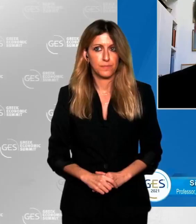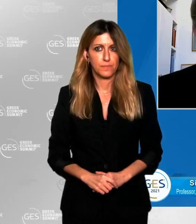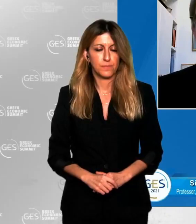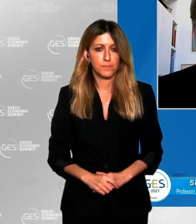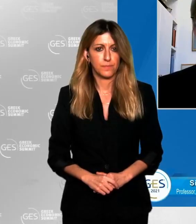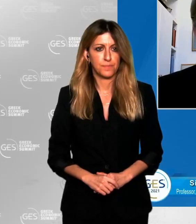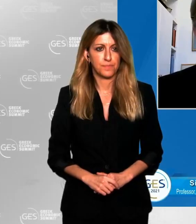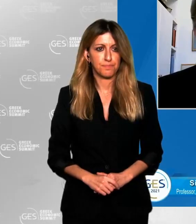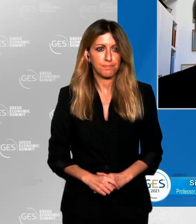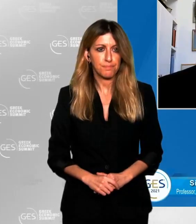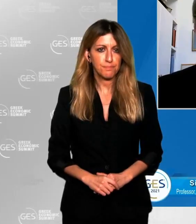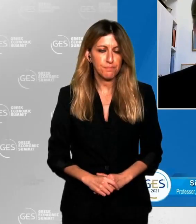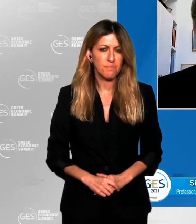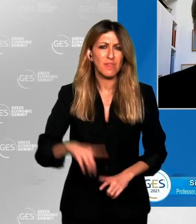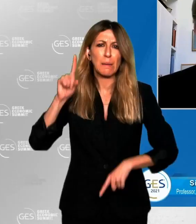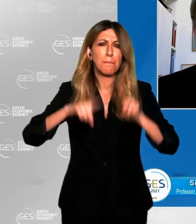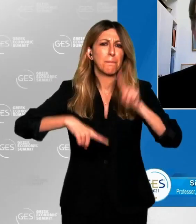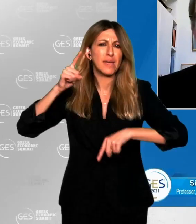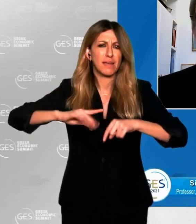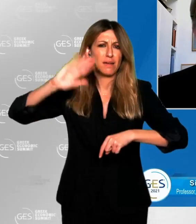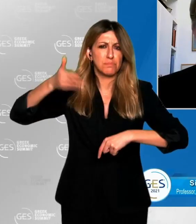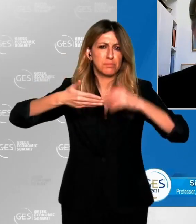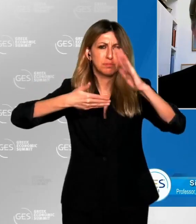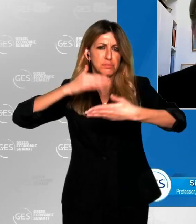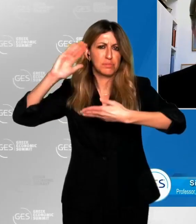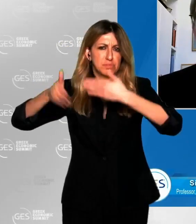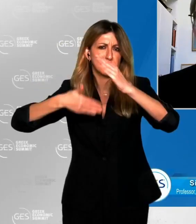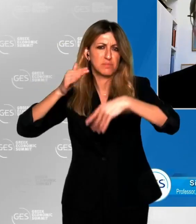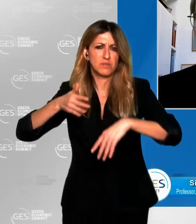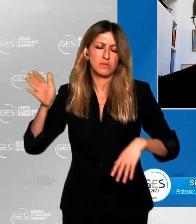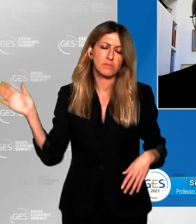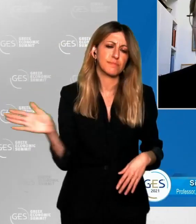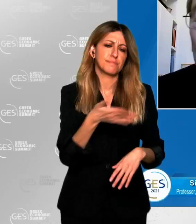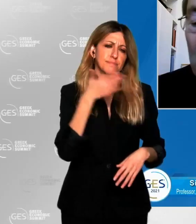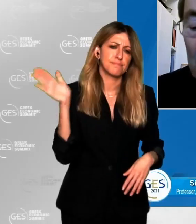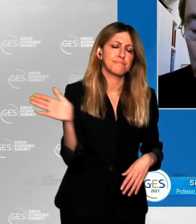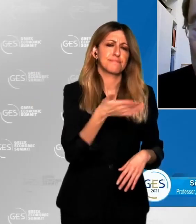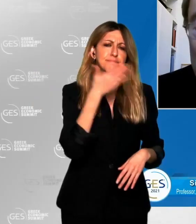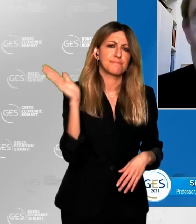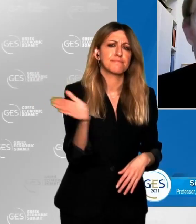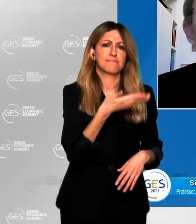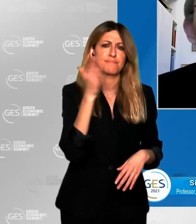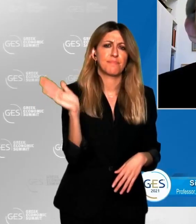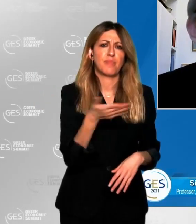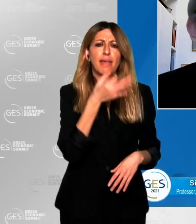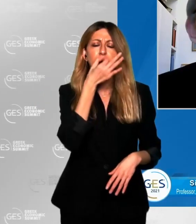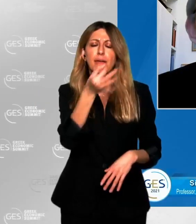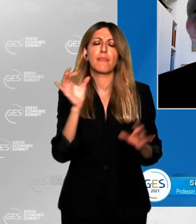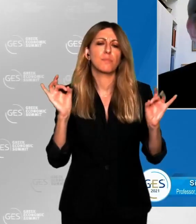skip the conditions that are required for good training success and move